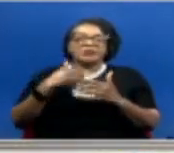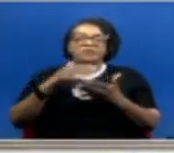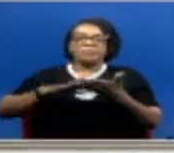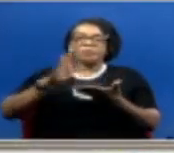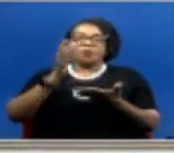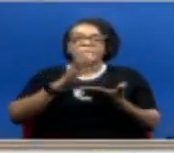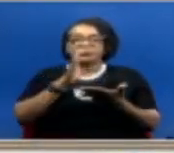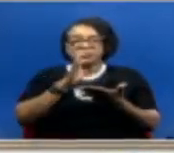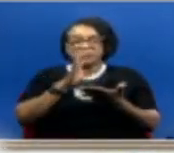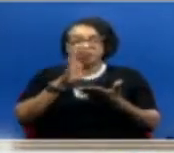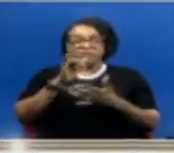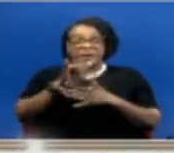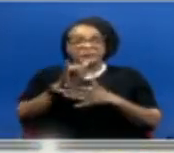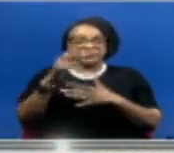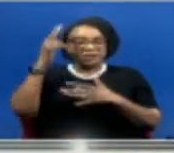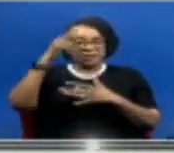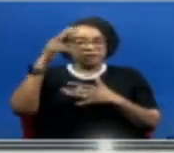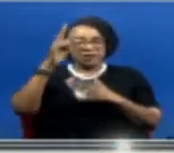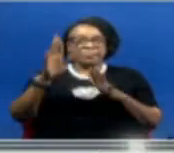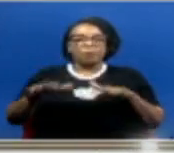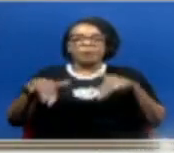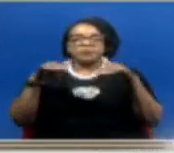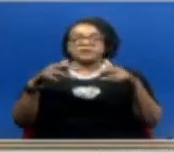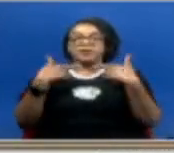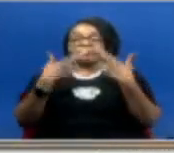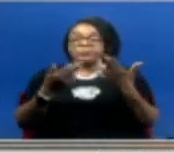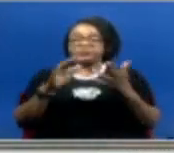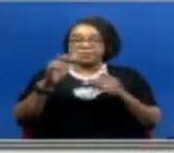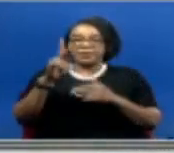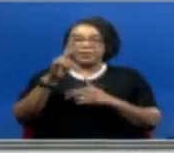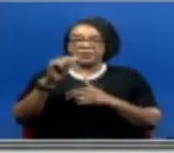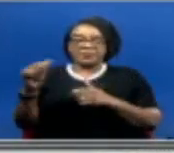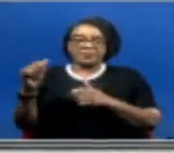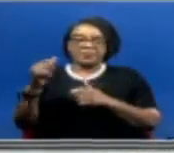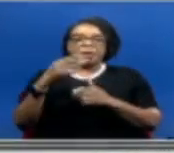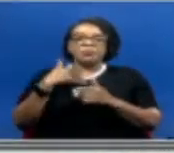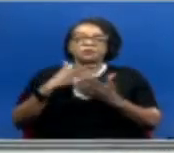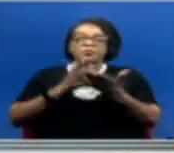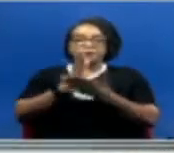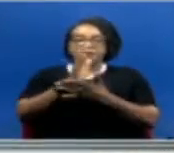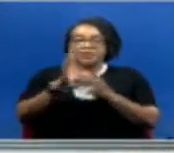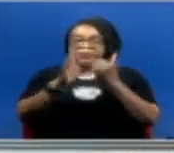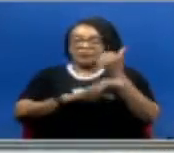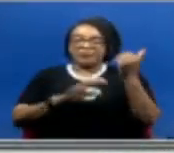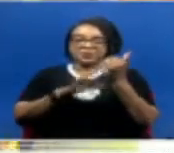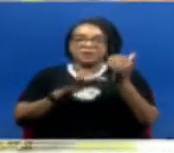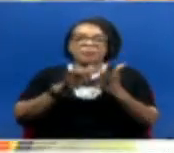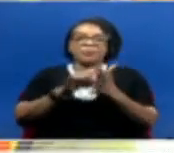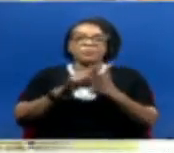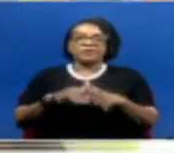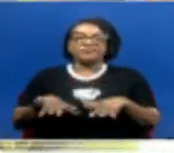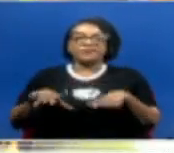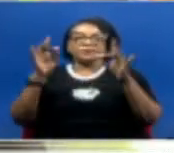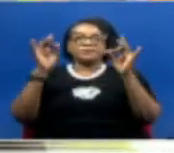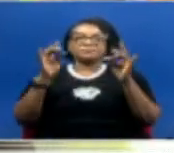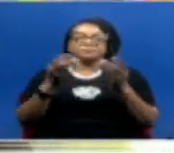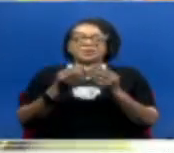hiyo ninangojea ripoti ya KA, and I want to assure the country that we found